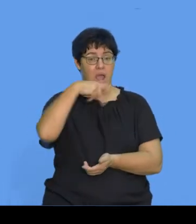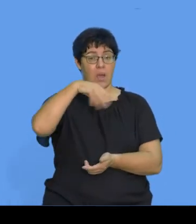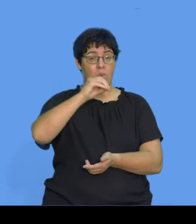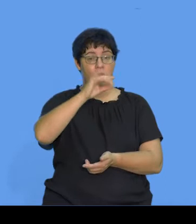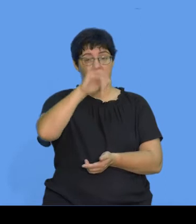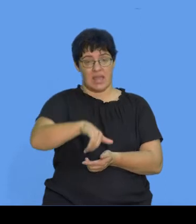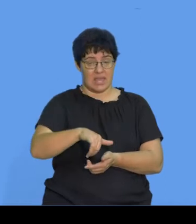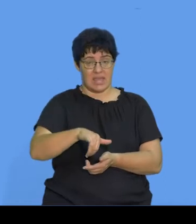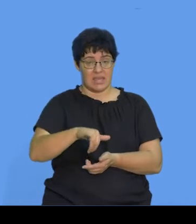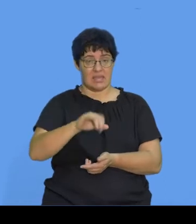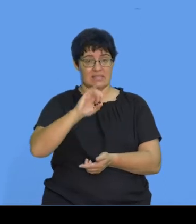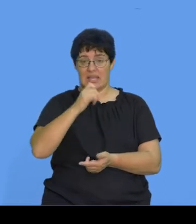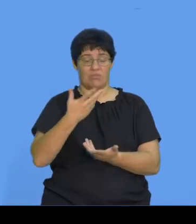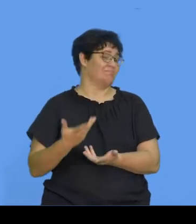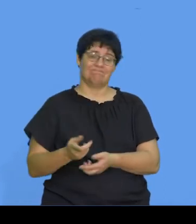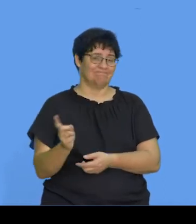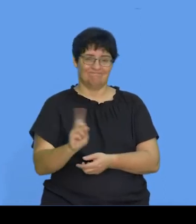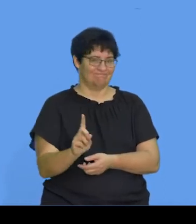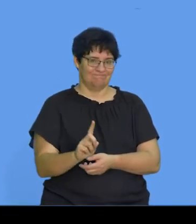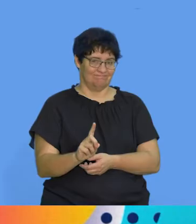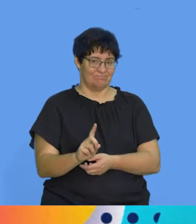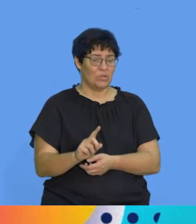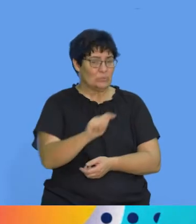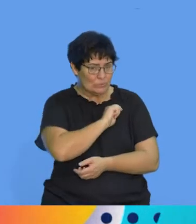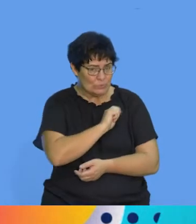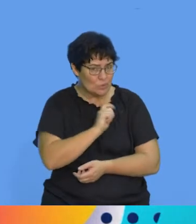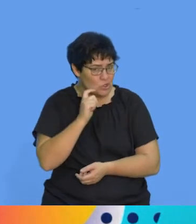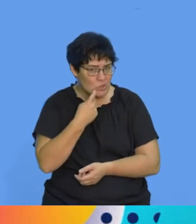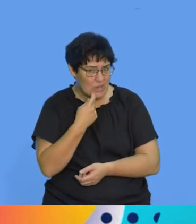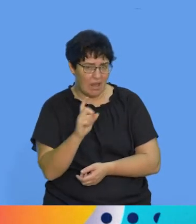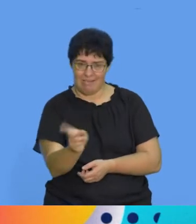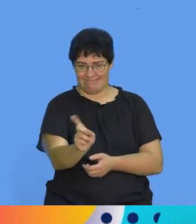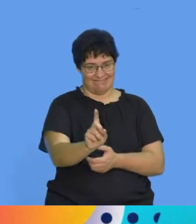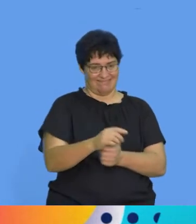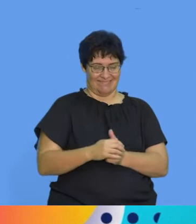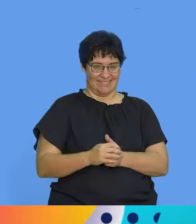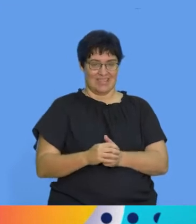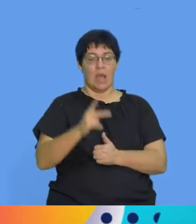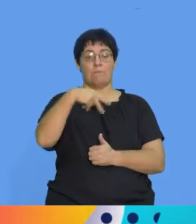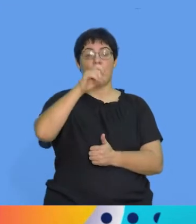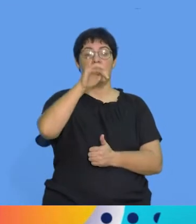a polysaccharide is usually not very sweet. Okay,